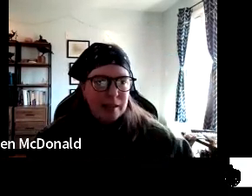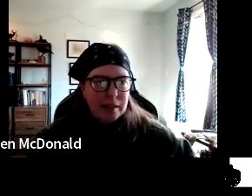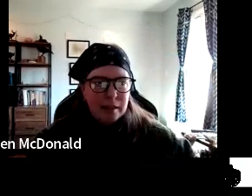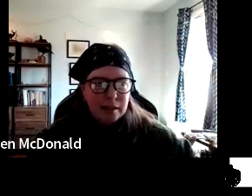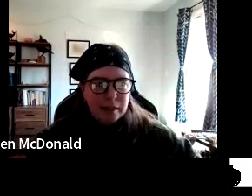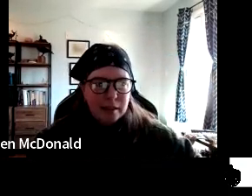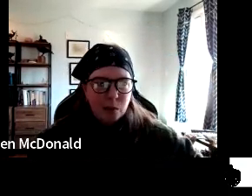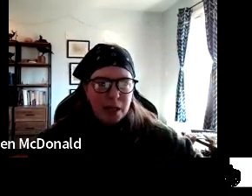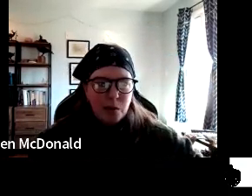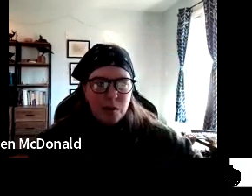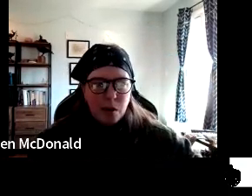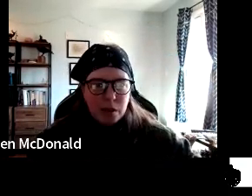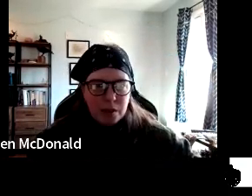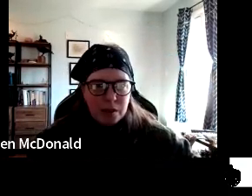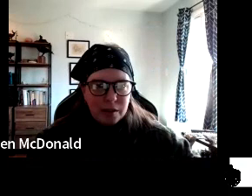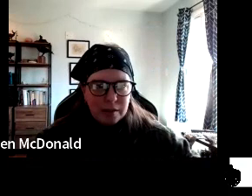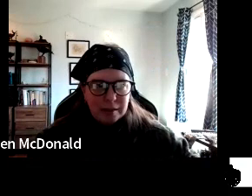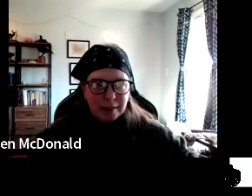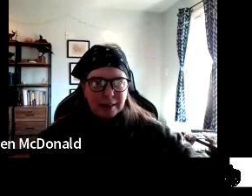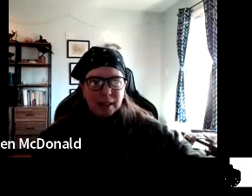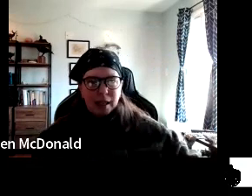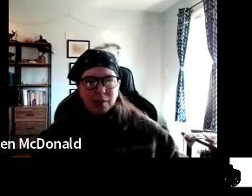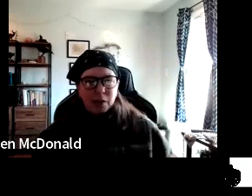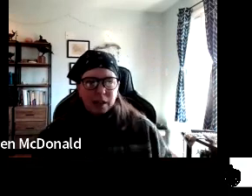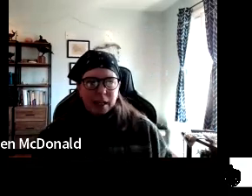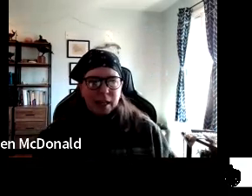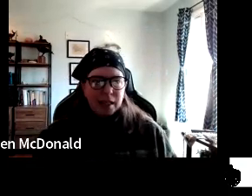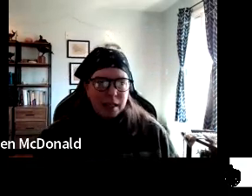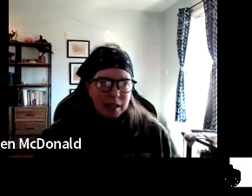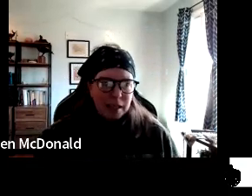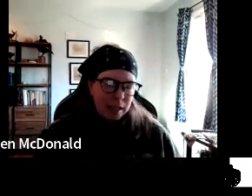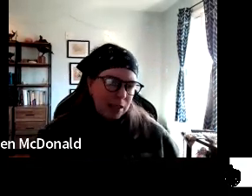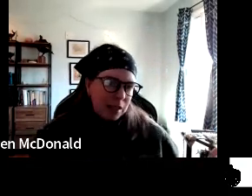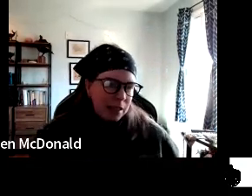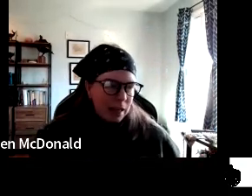that? What do you notice? And if you look at it,